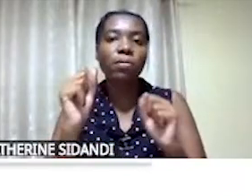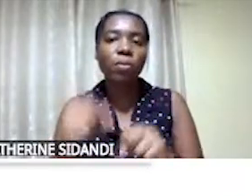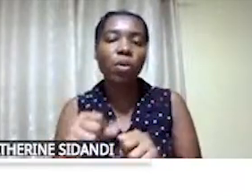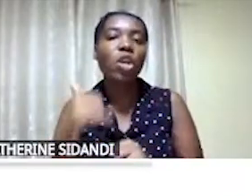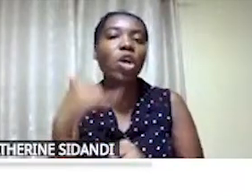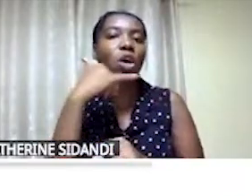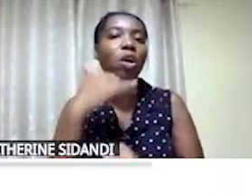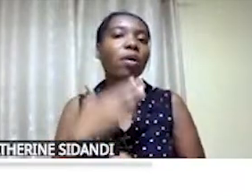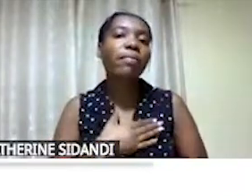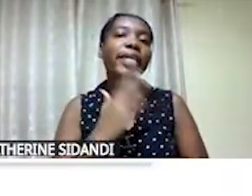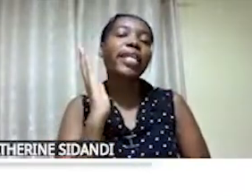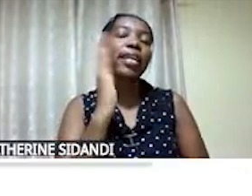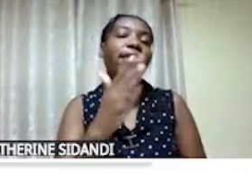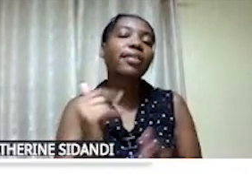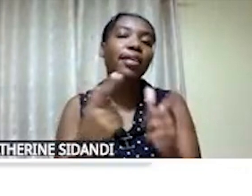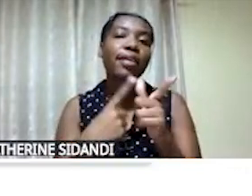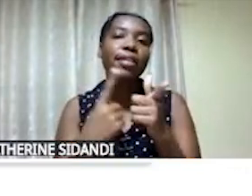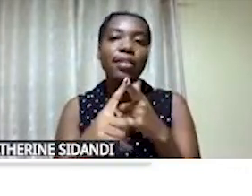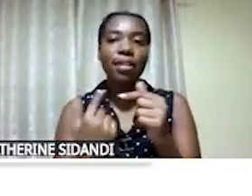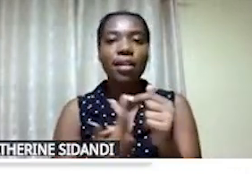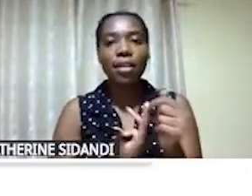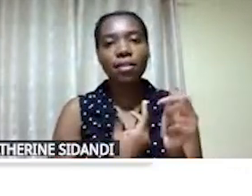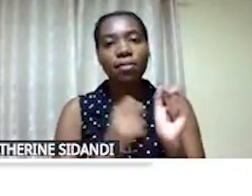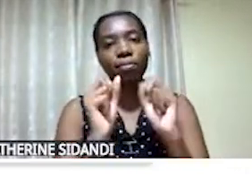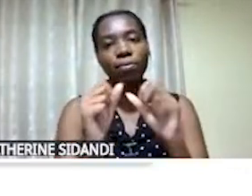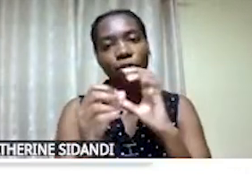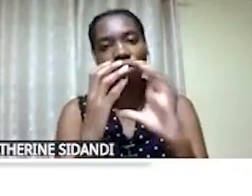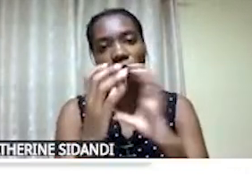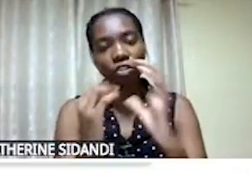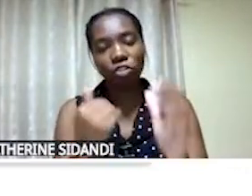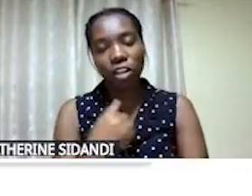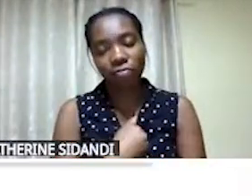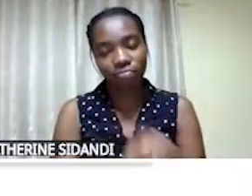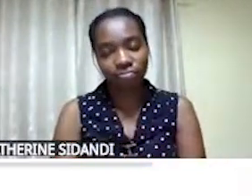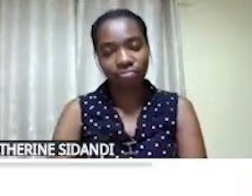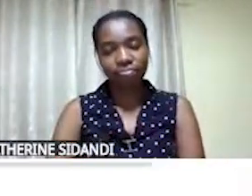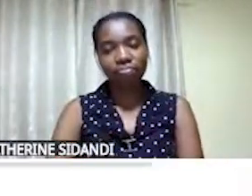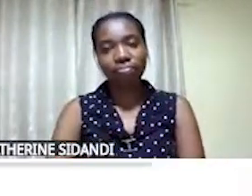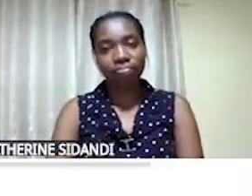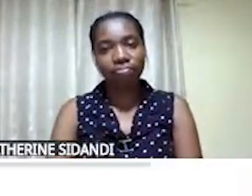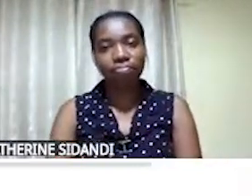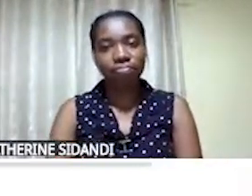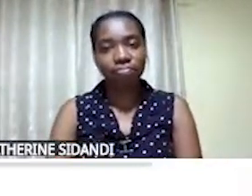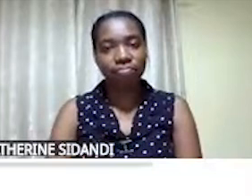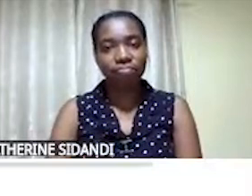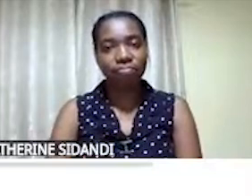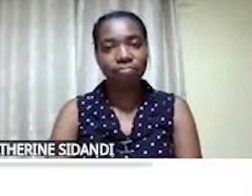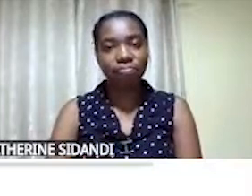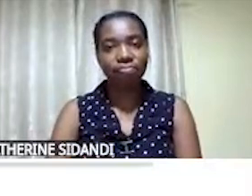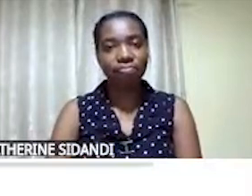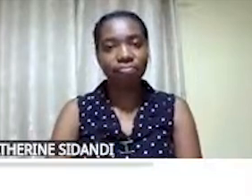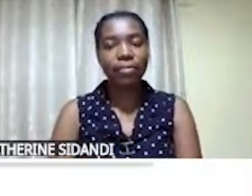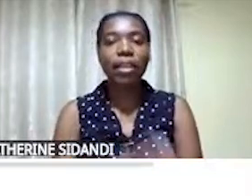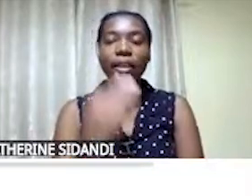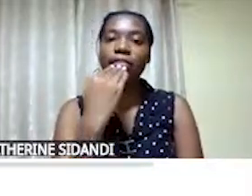me, reach out, and we can have a conversation on this. Yeah. Thank you, Lois.